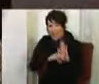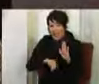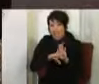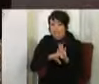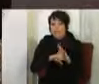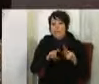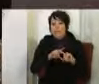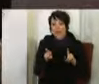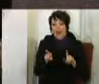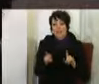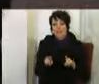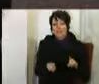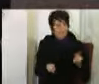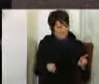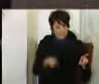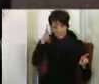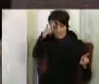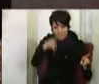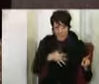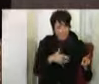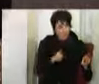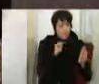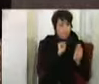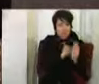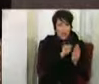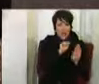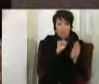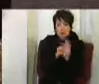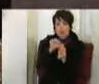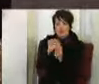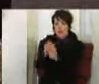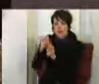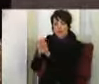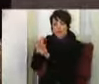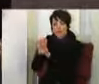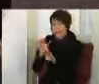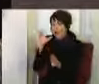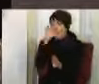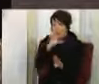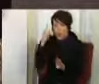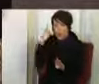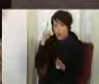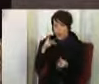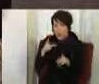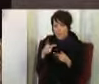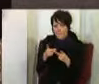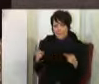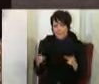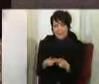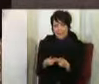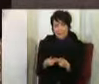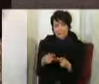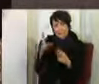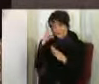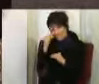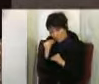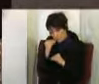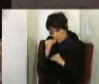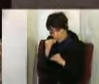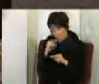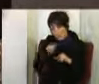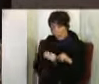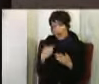goes and knocks on the door of all of the places trying to find a place for them to sleep when they get to Bethlehem. And